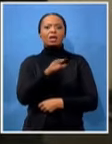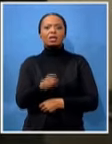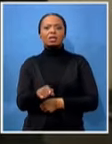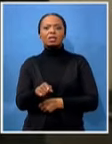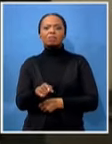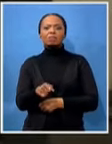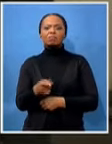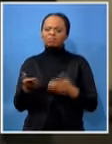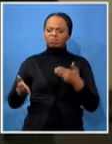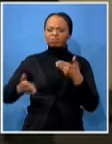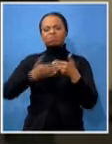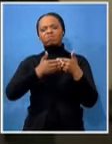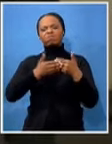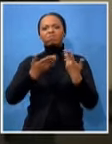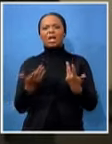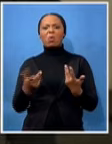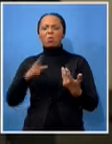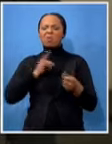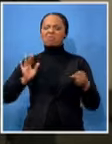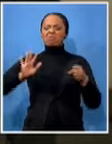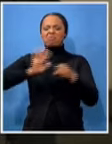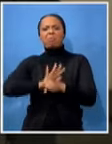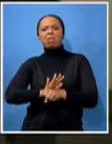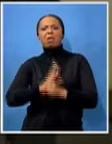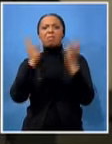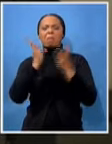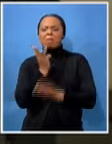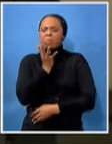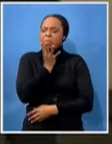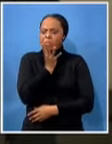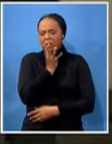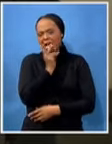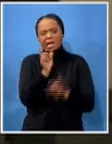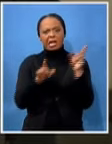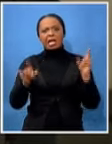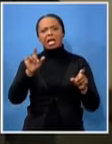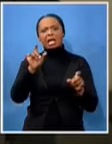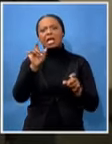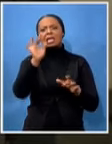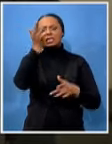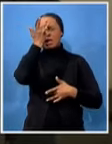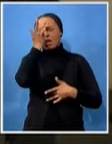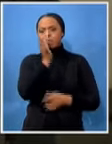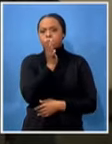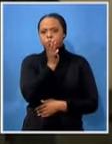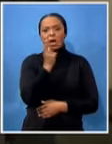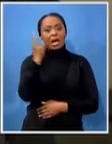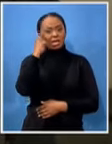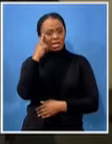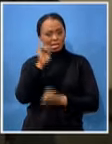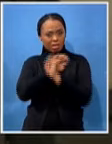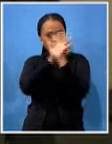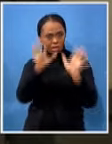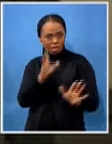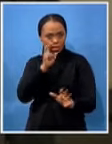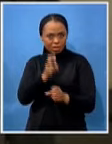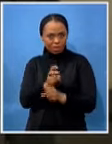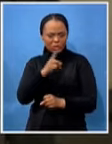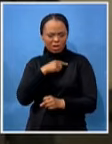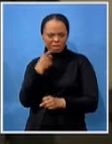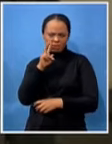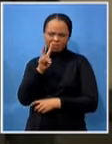think what we need to do is to move this line very quickly, because from what I can see, two things are